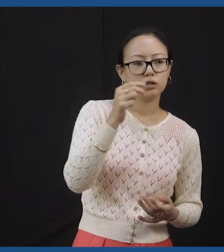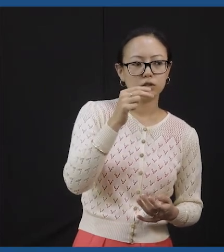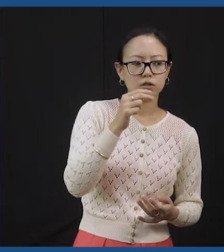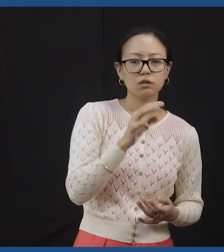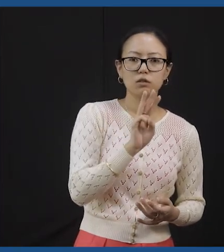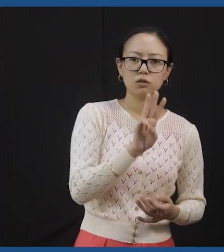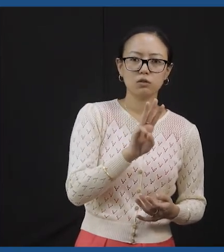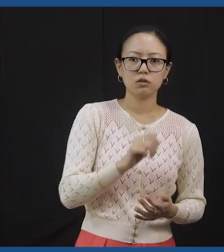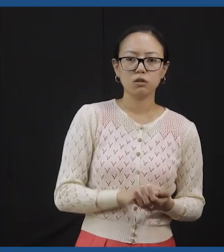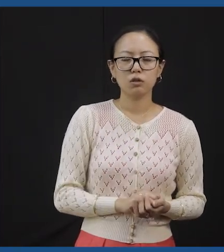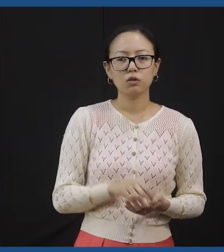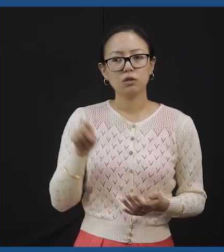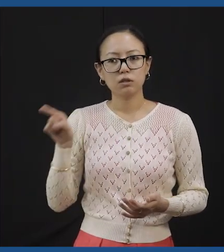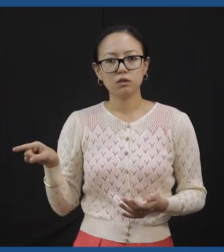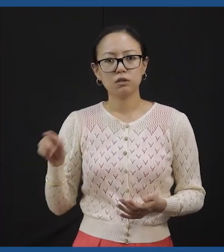350.